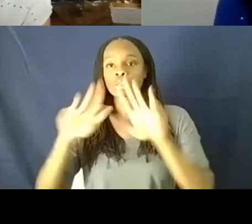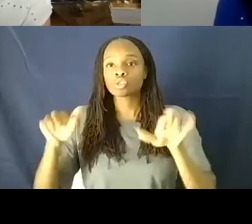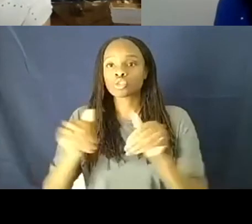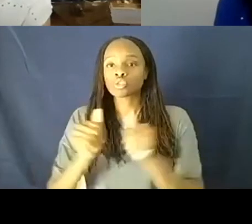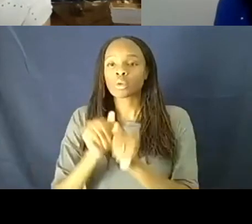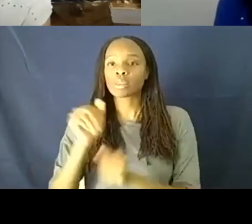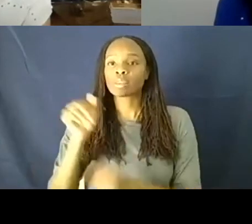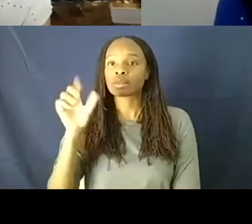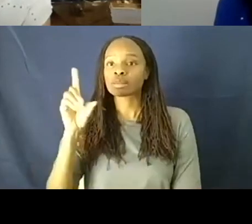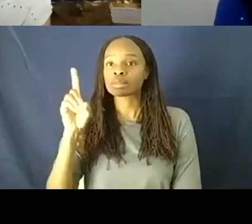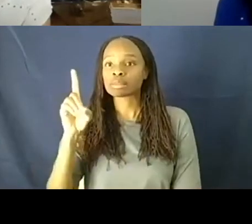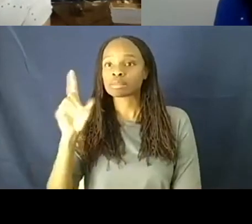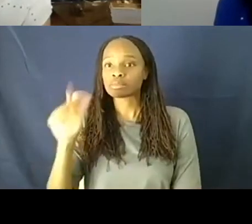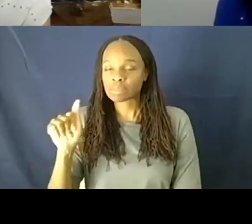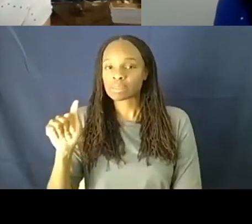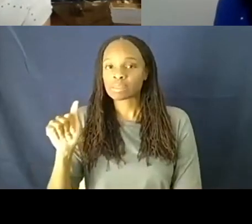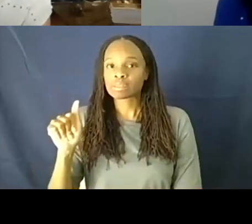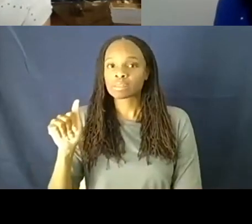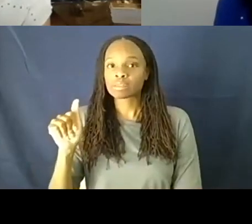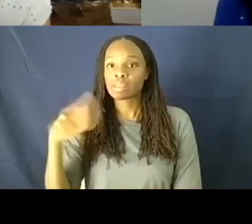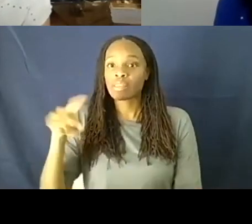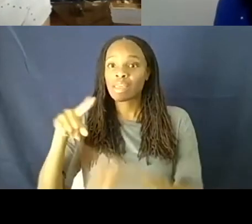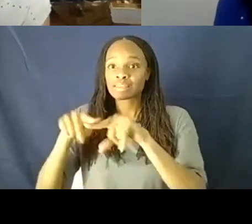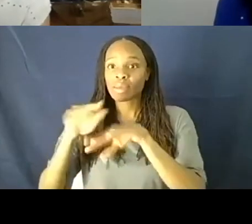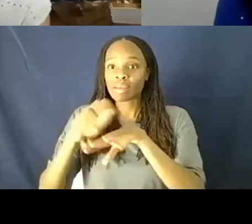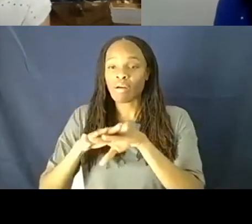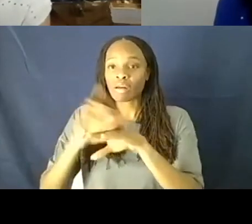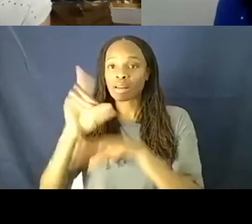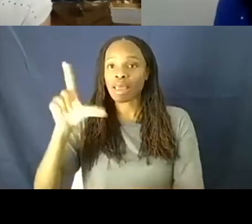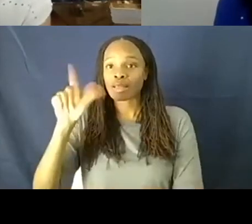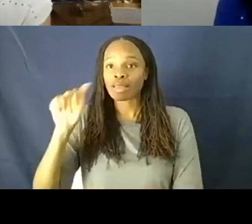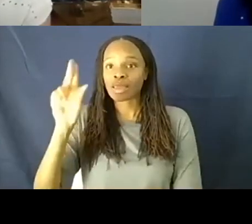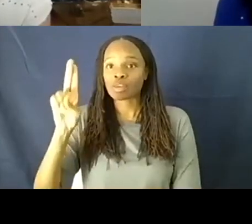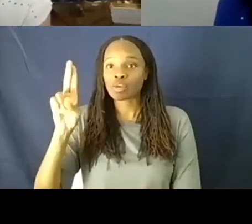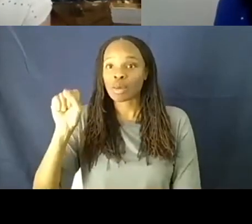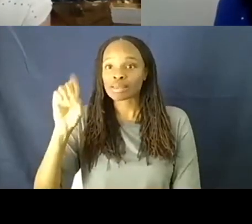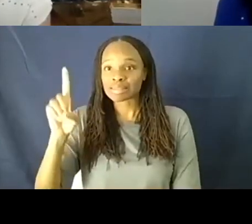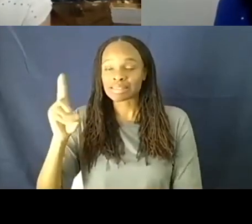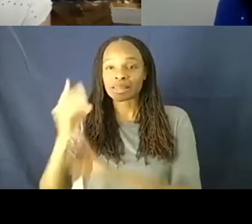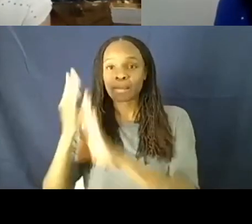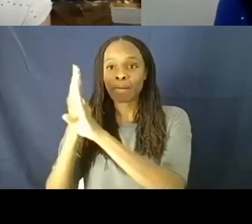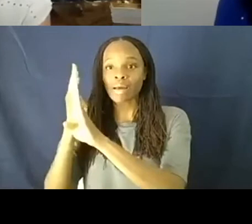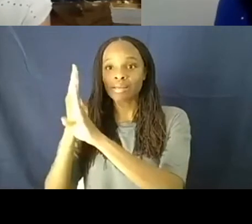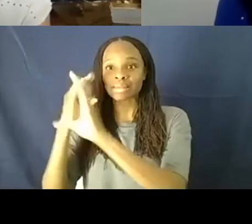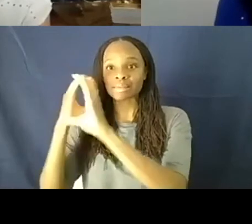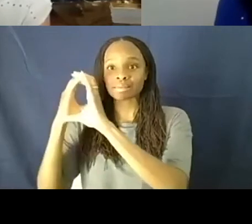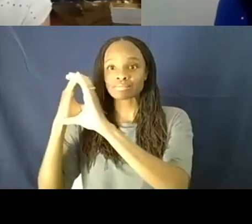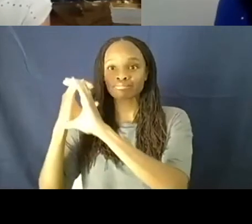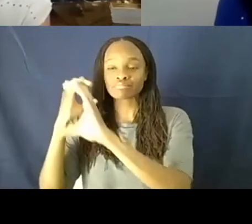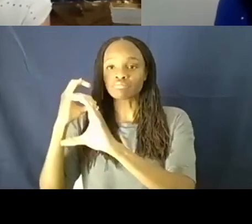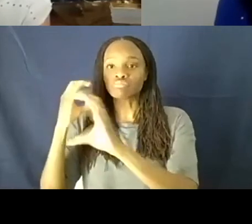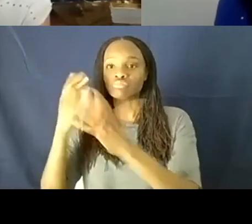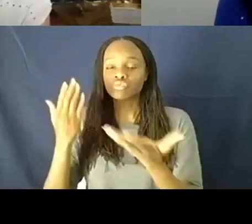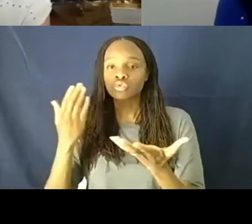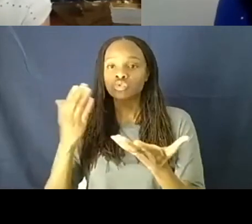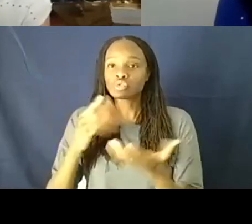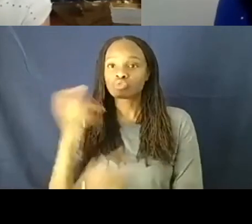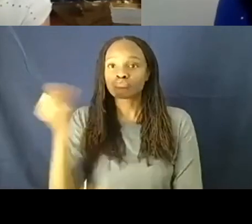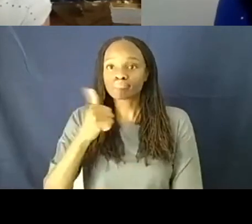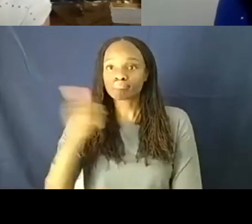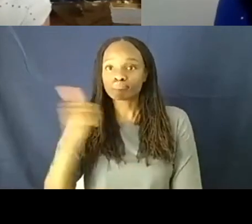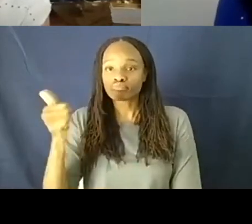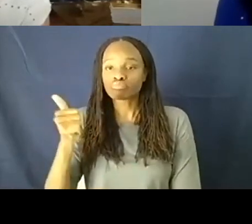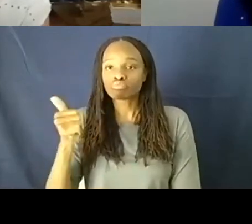LAUSD buses to transport their kids to and from school, home to school. And their IEPs were